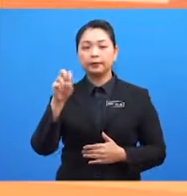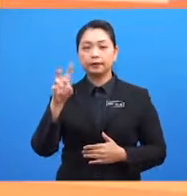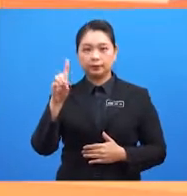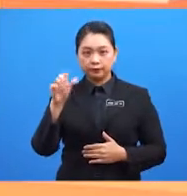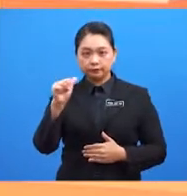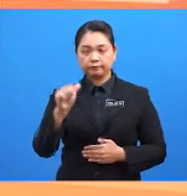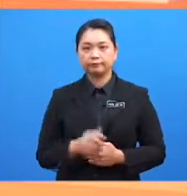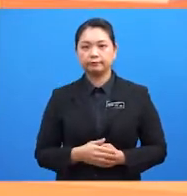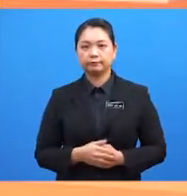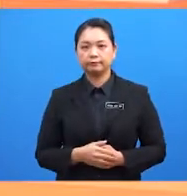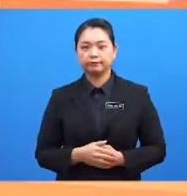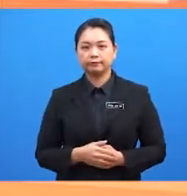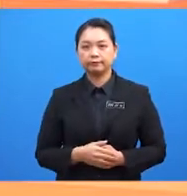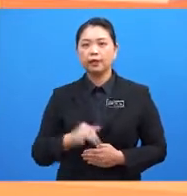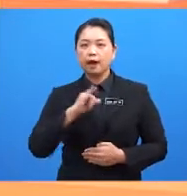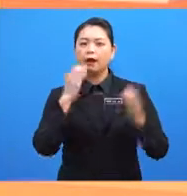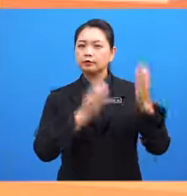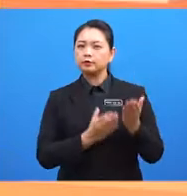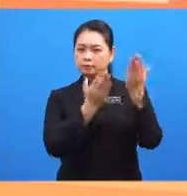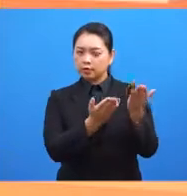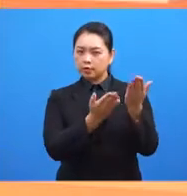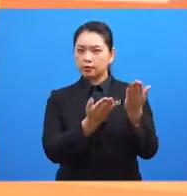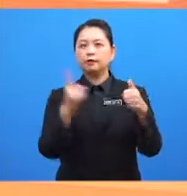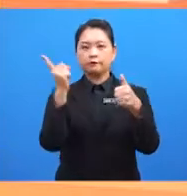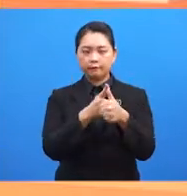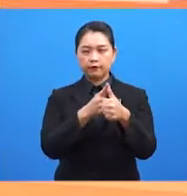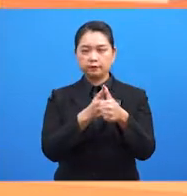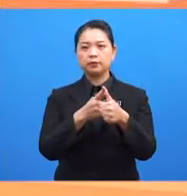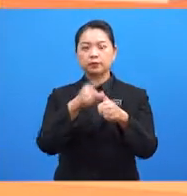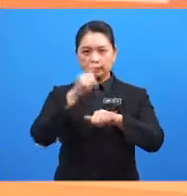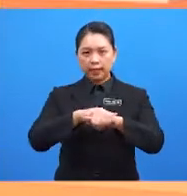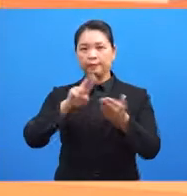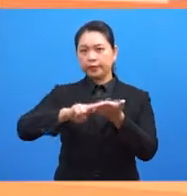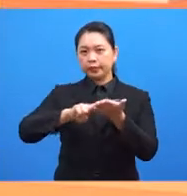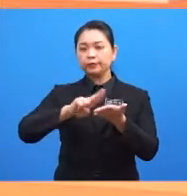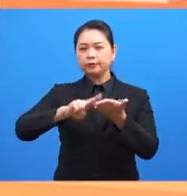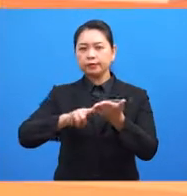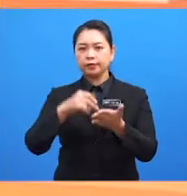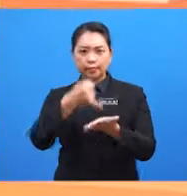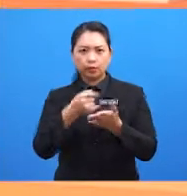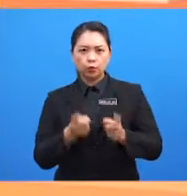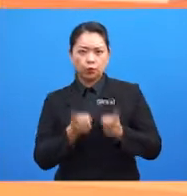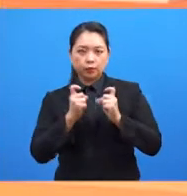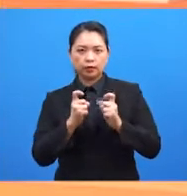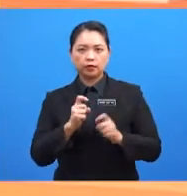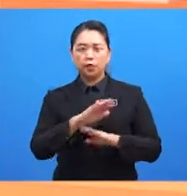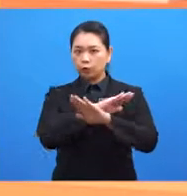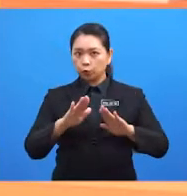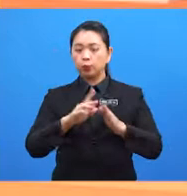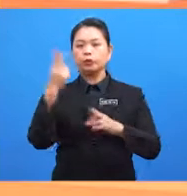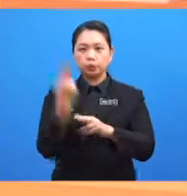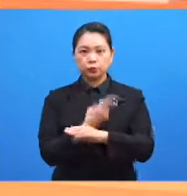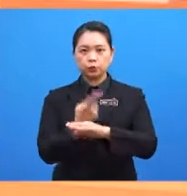Morocco. I suggest the first time you read something, read it quickly and don't use a